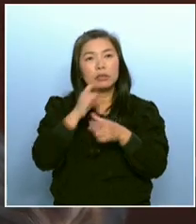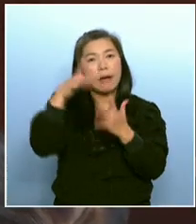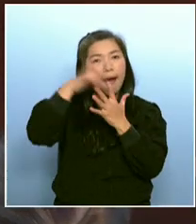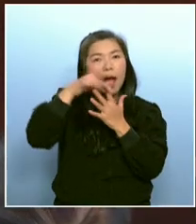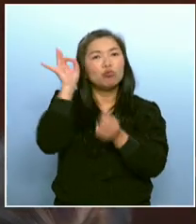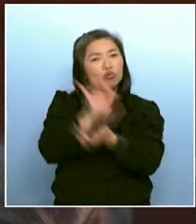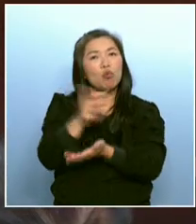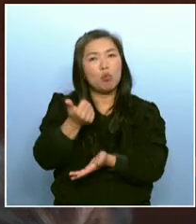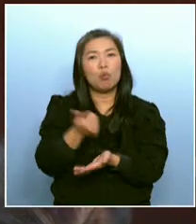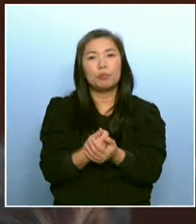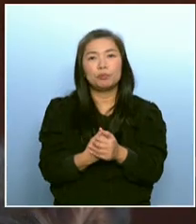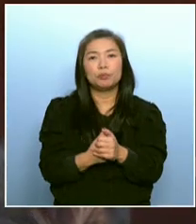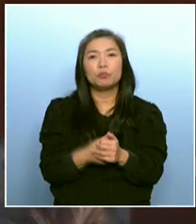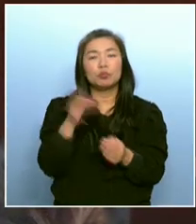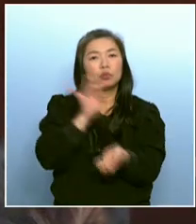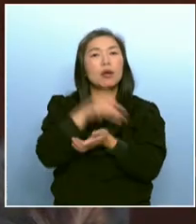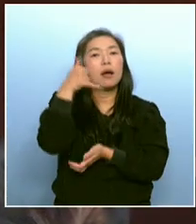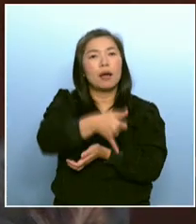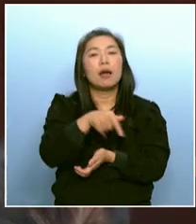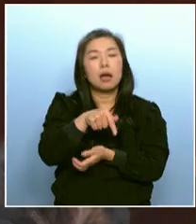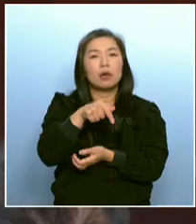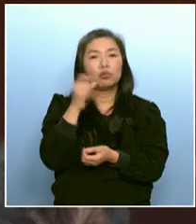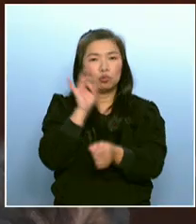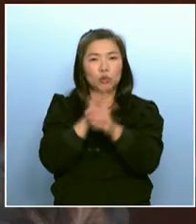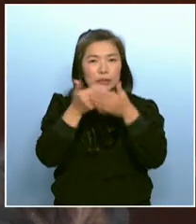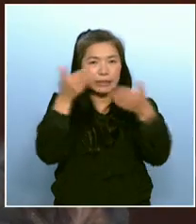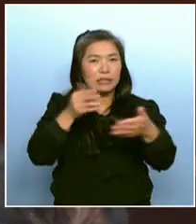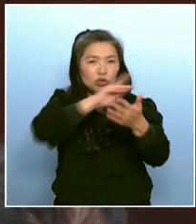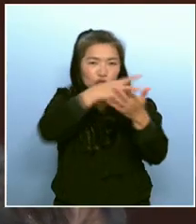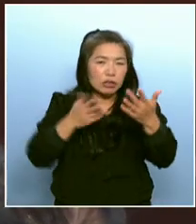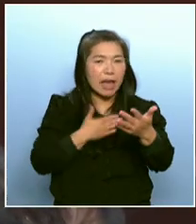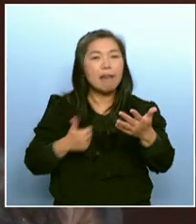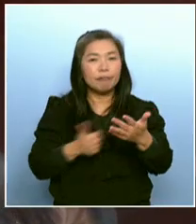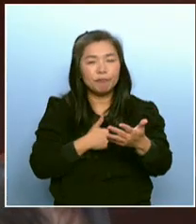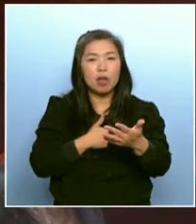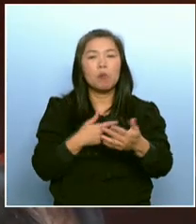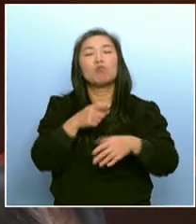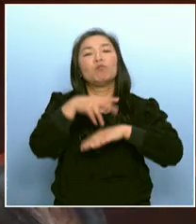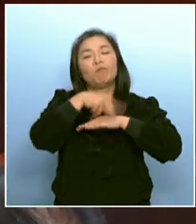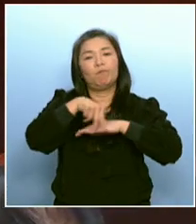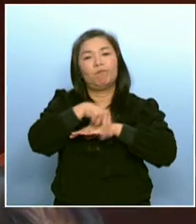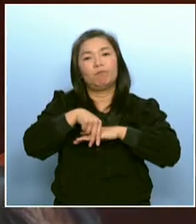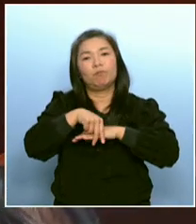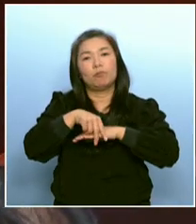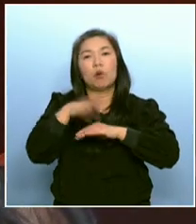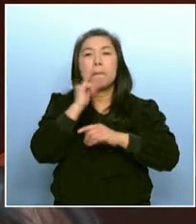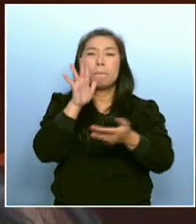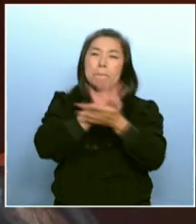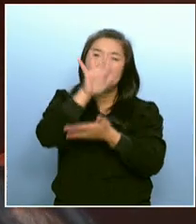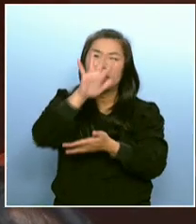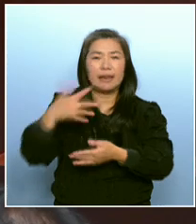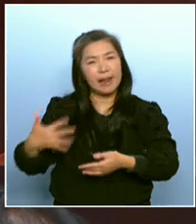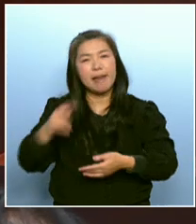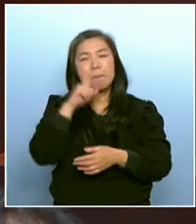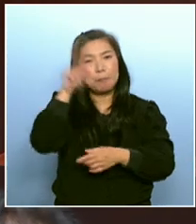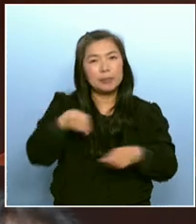the facilities could be handed over to the operating organization so that the fitting out works could be carried